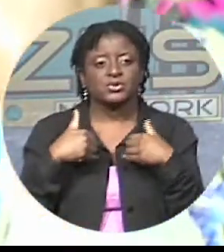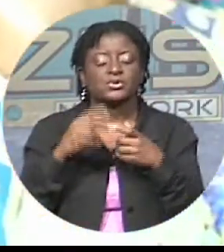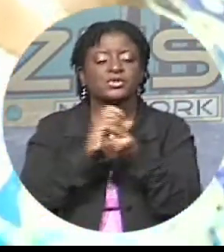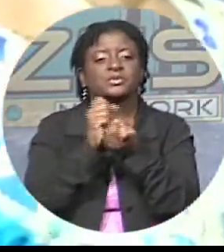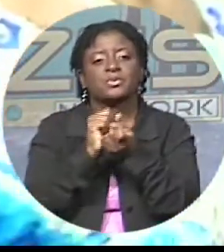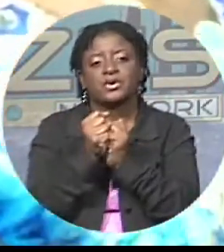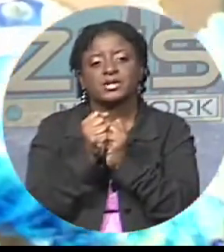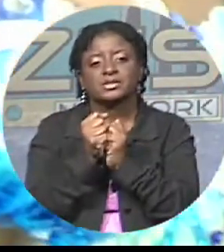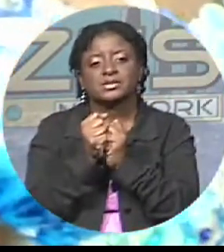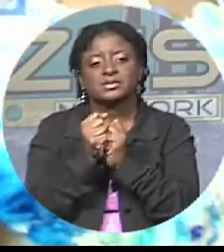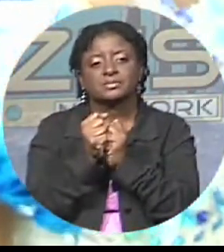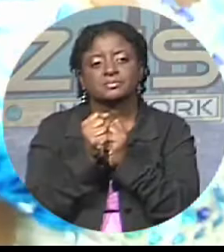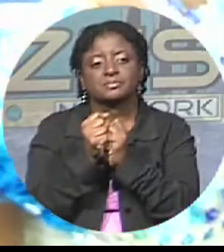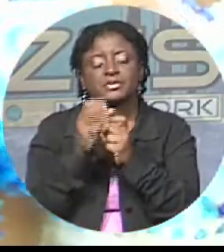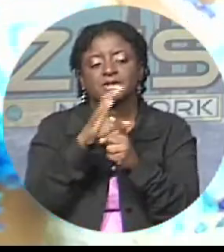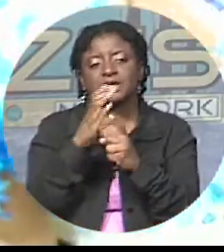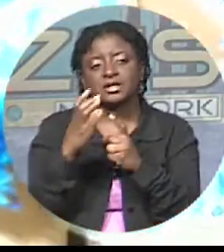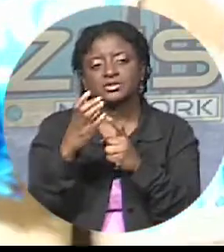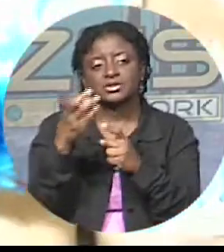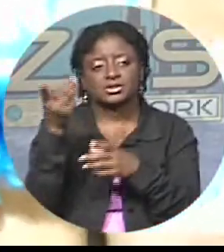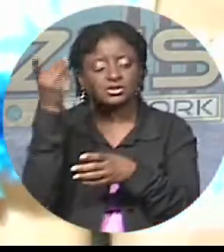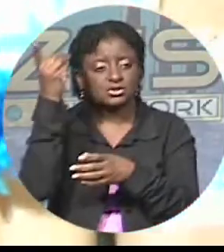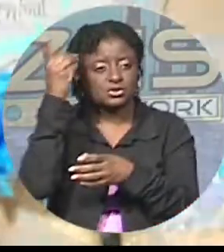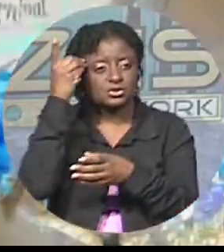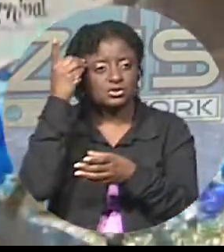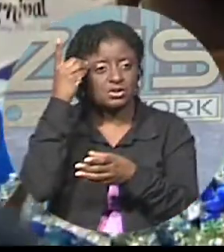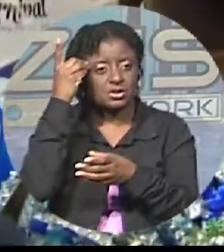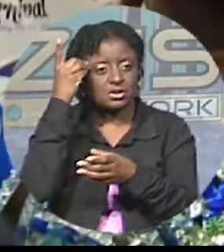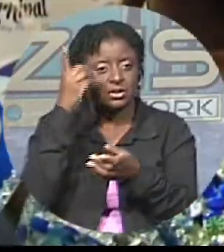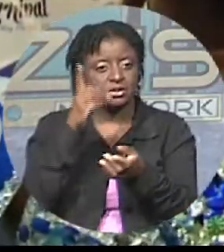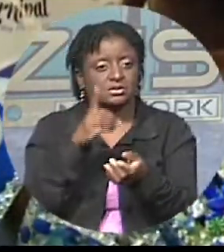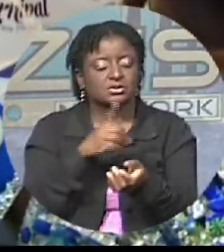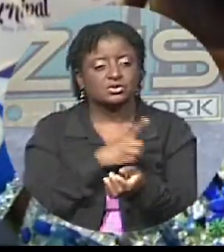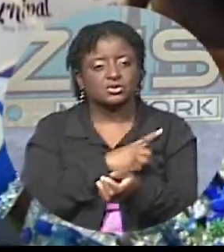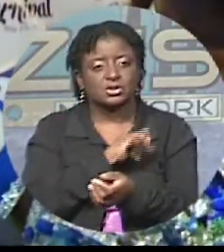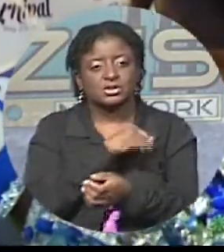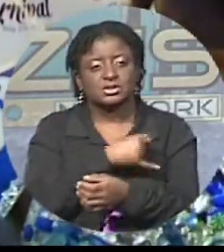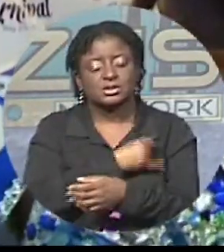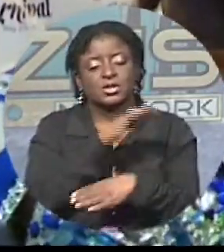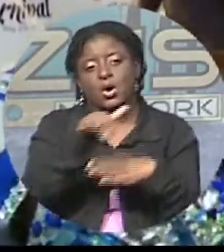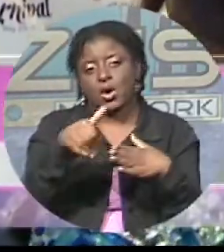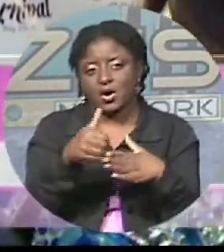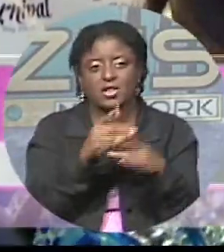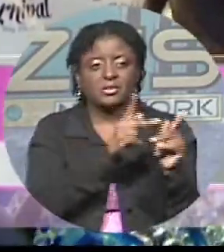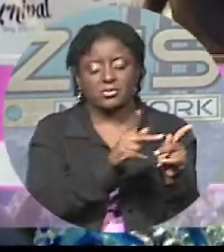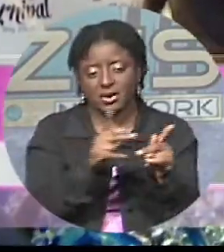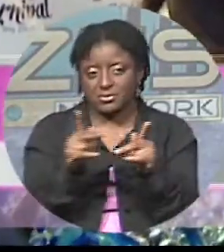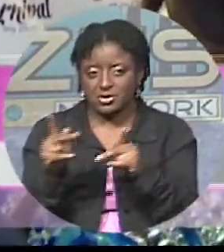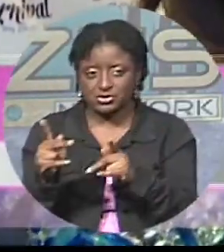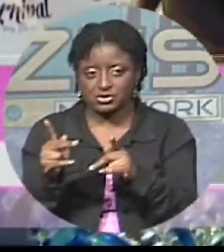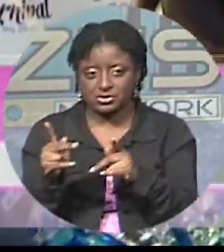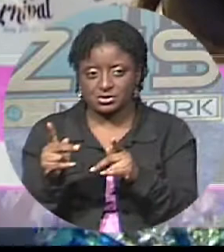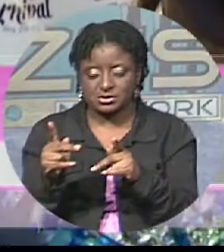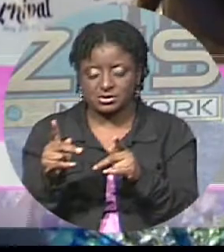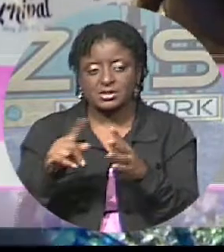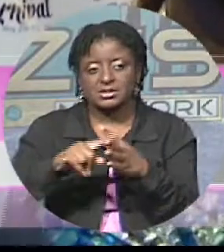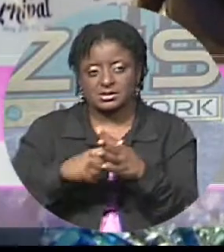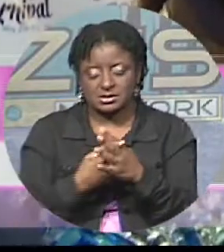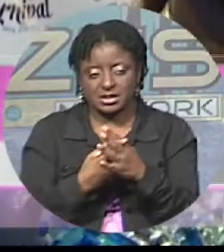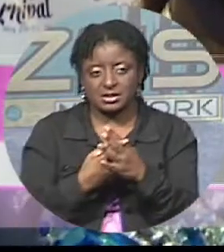gave an update on the arrangements. All the preparations in full gear now. We're in a countdown. We got 6 months